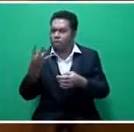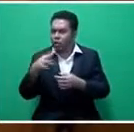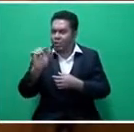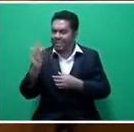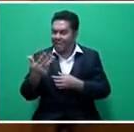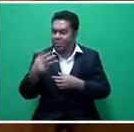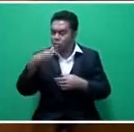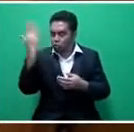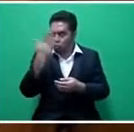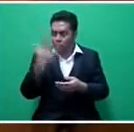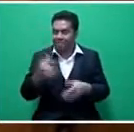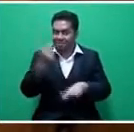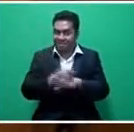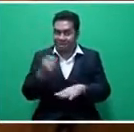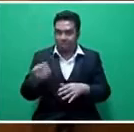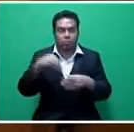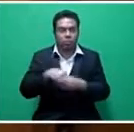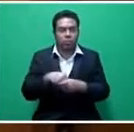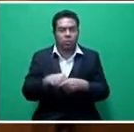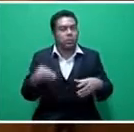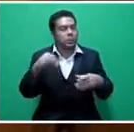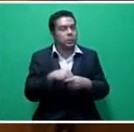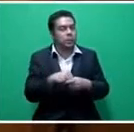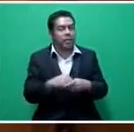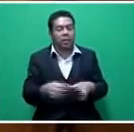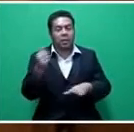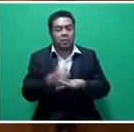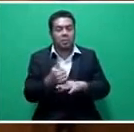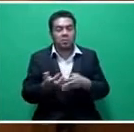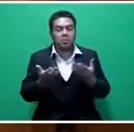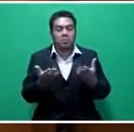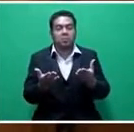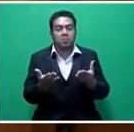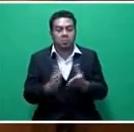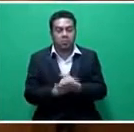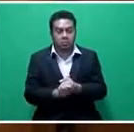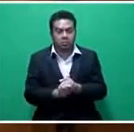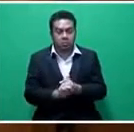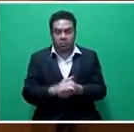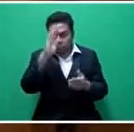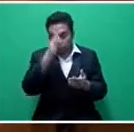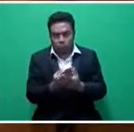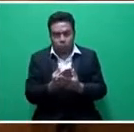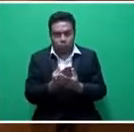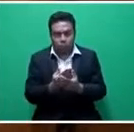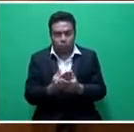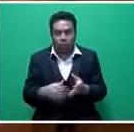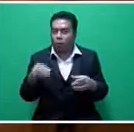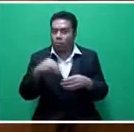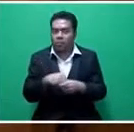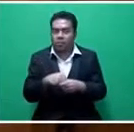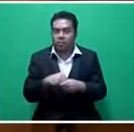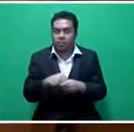schools that the government, that schools are managed by managements, and the government gives them a per capita grant per student per term for their